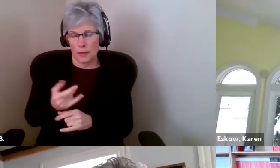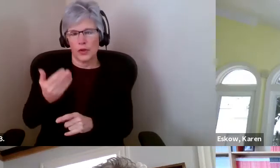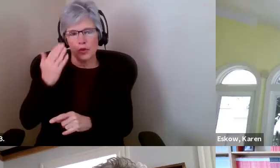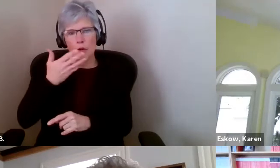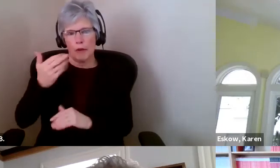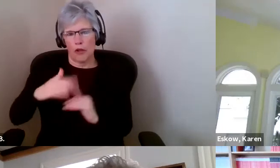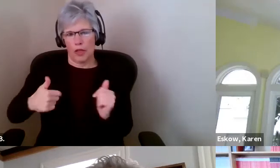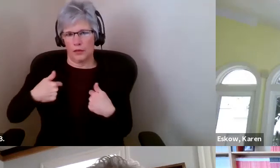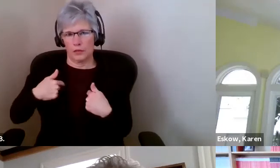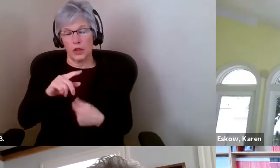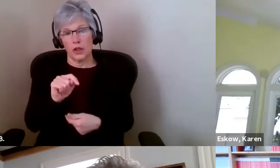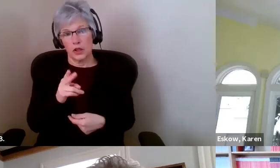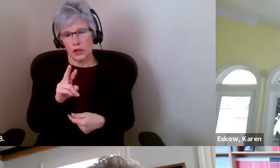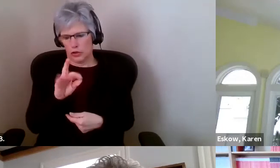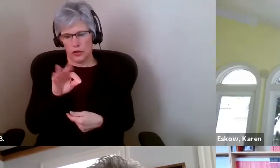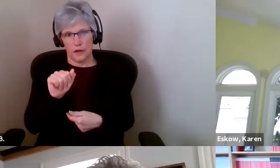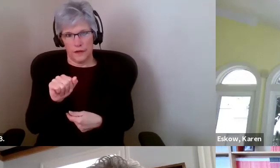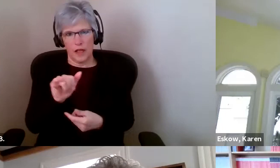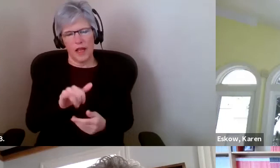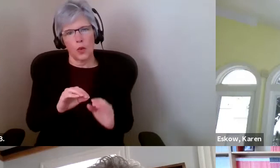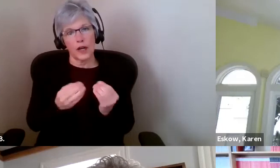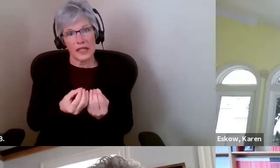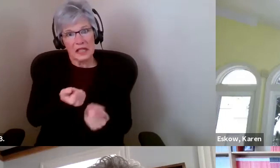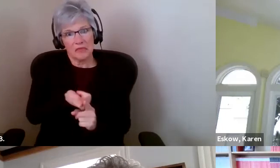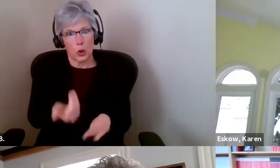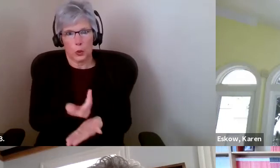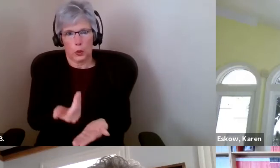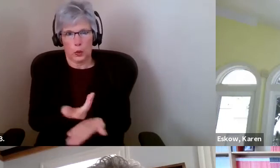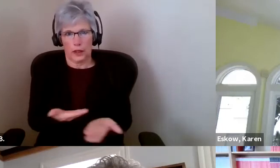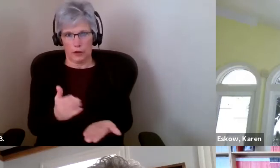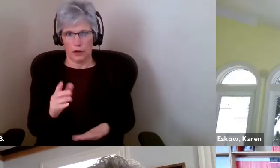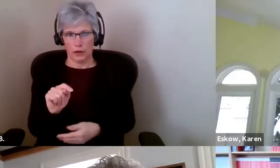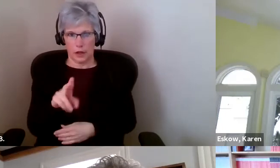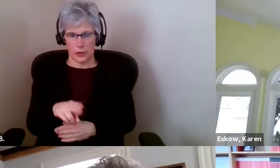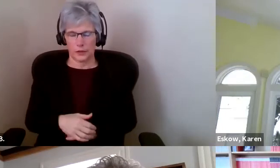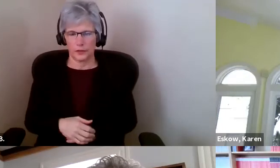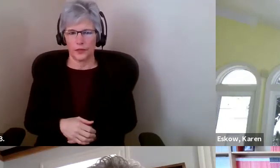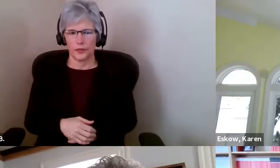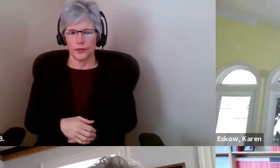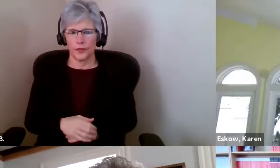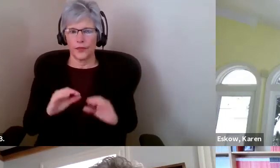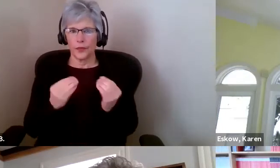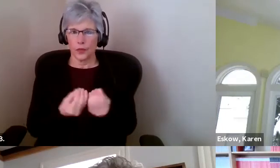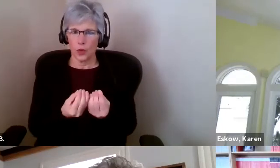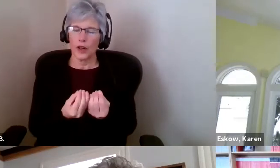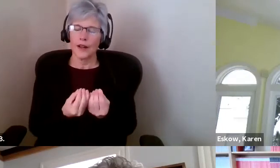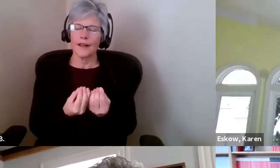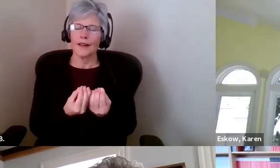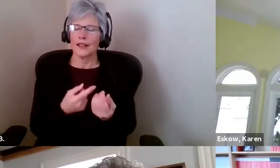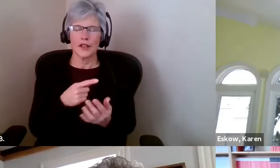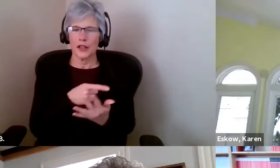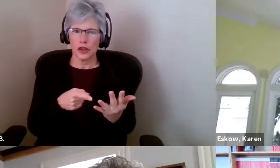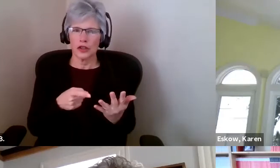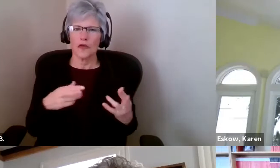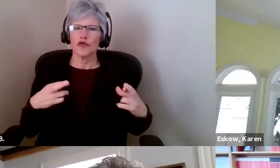TERFA is an organization that's rather new at Towson. It's an organization of retired faculty.